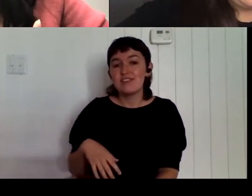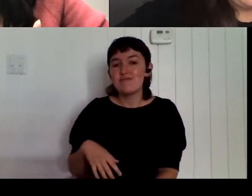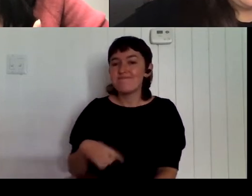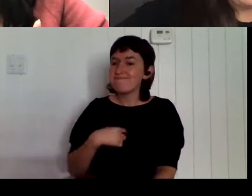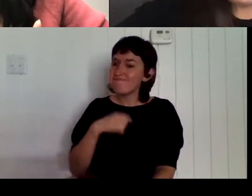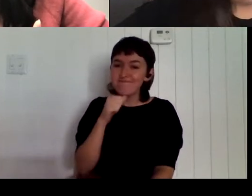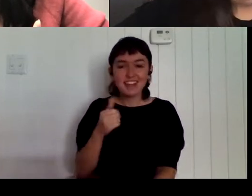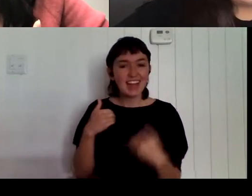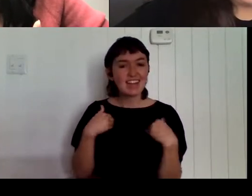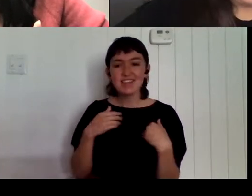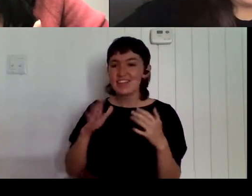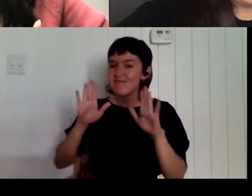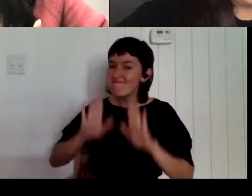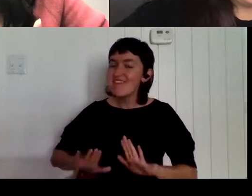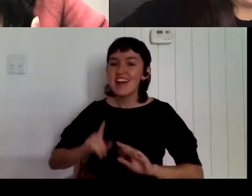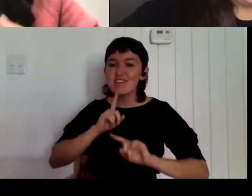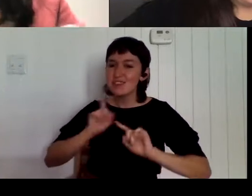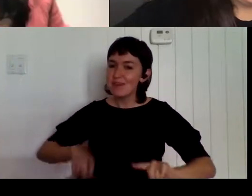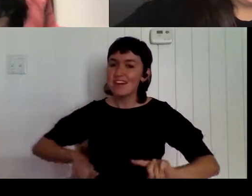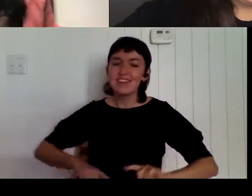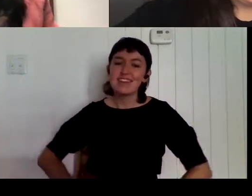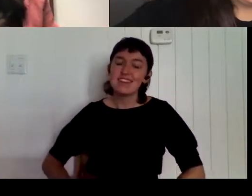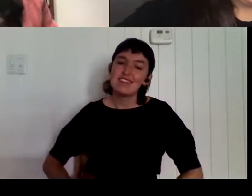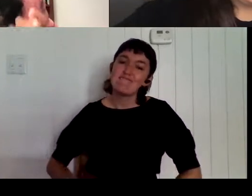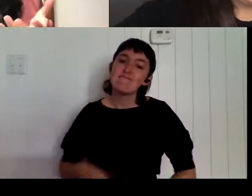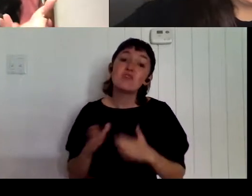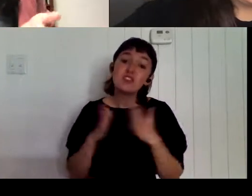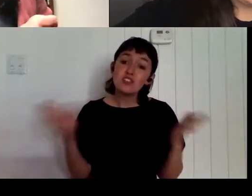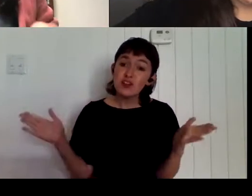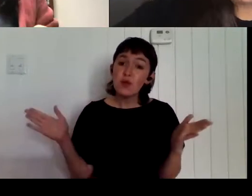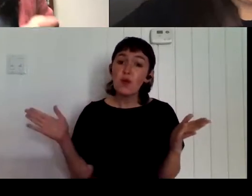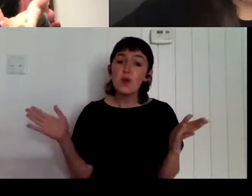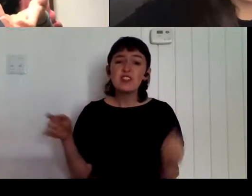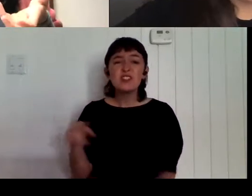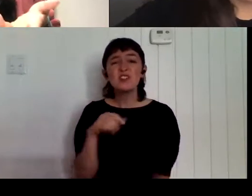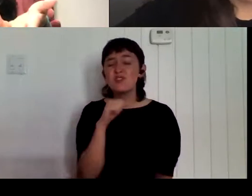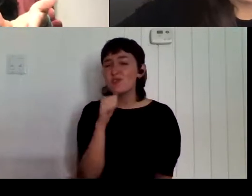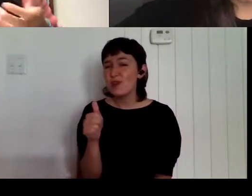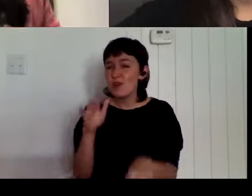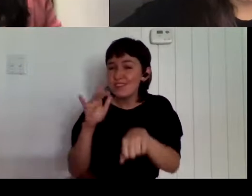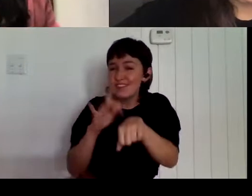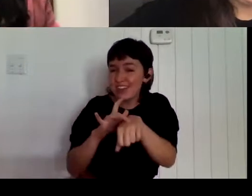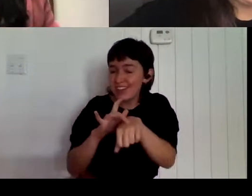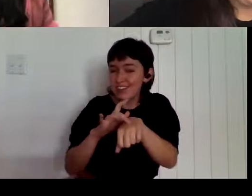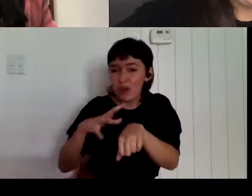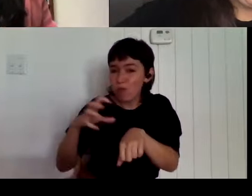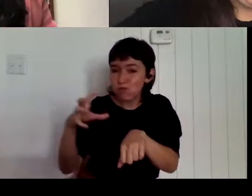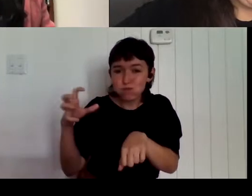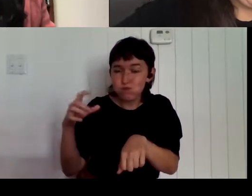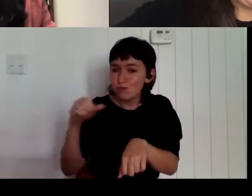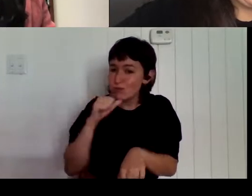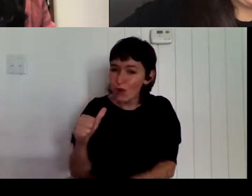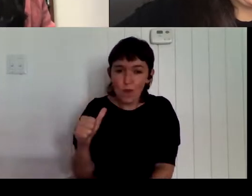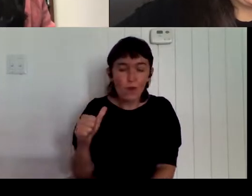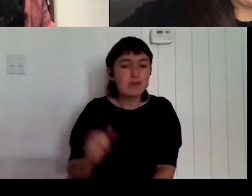response. In general, my reaction would be, just don't pick up the jellyfish with your hands. I understand